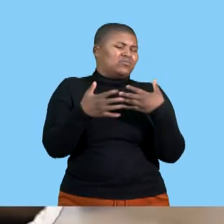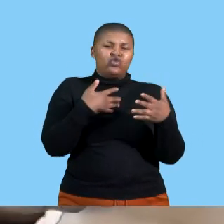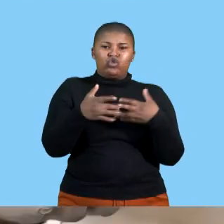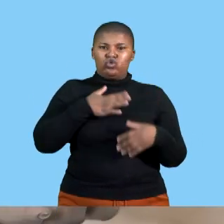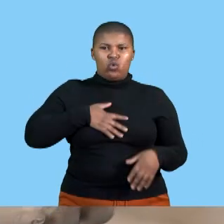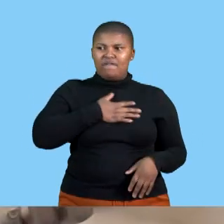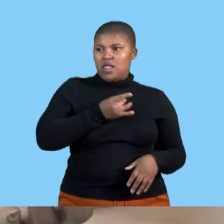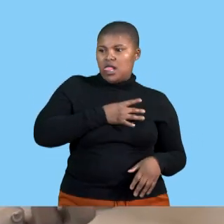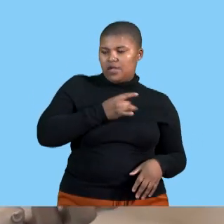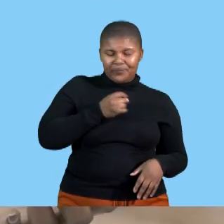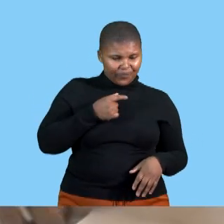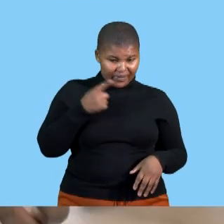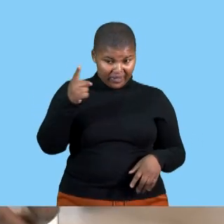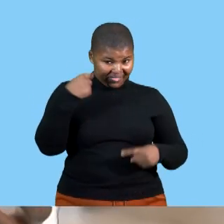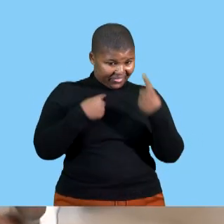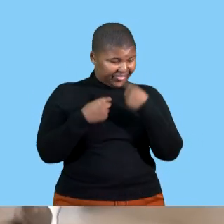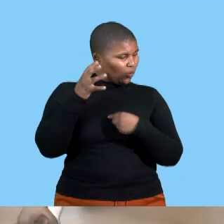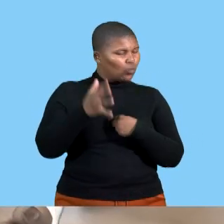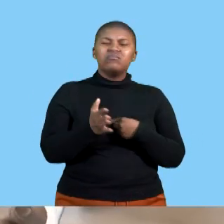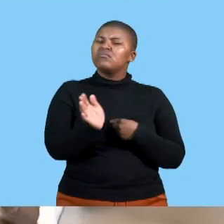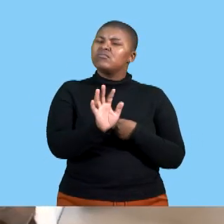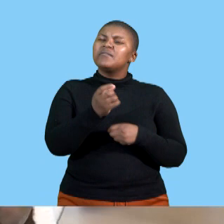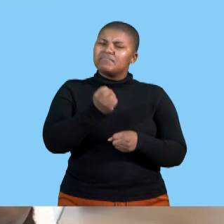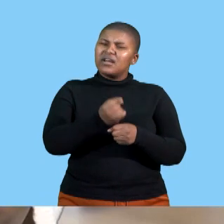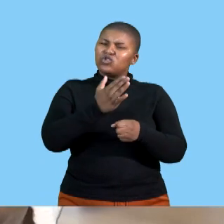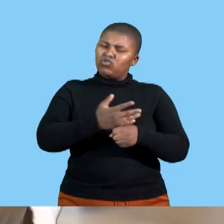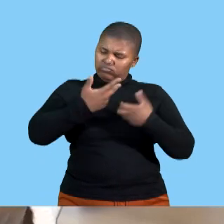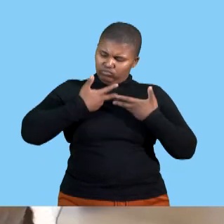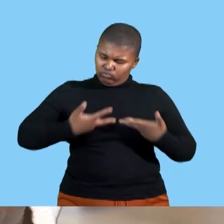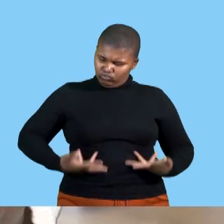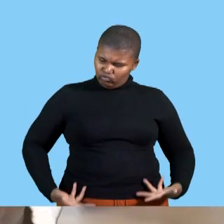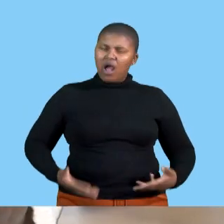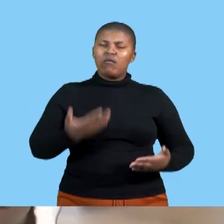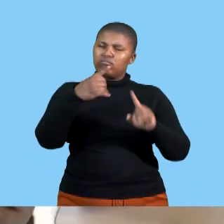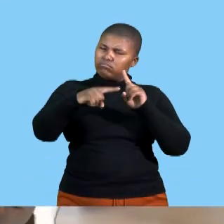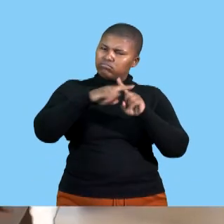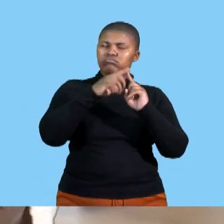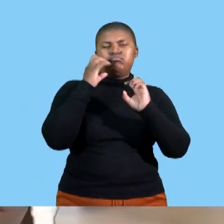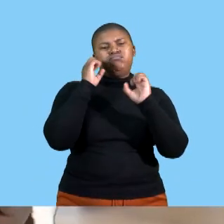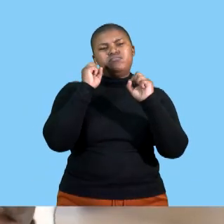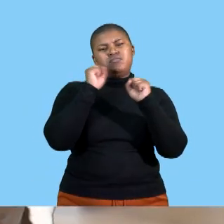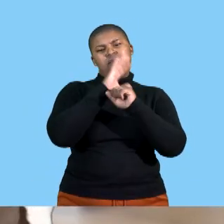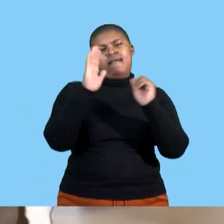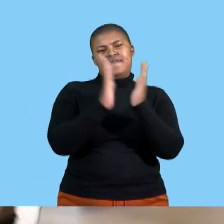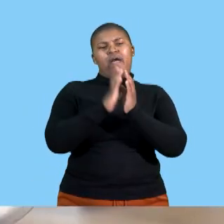mind without fear of being attacked, without fear of being negatively, or without